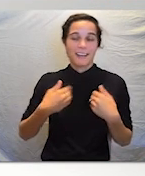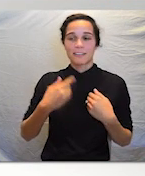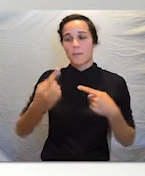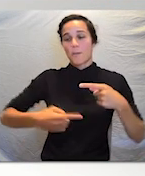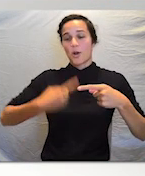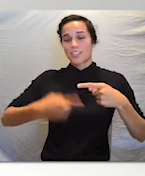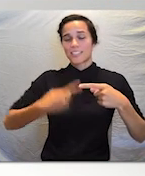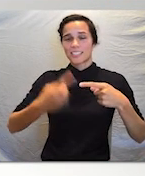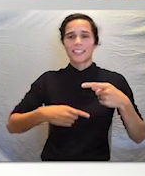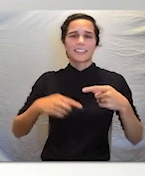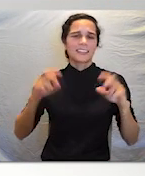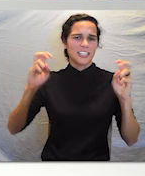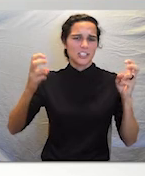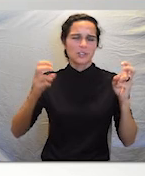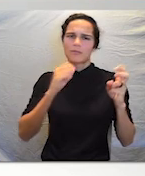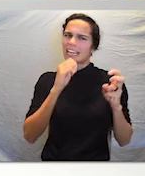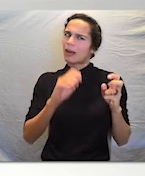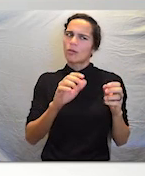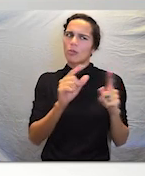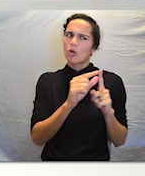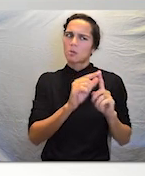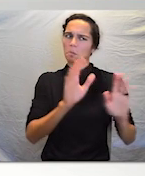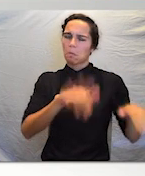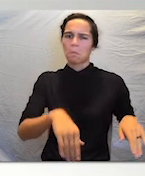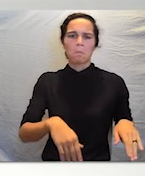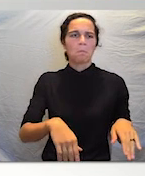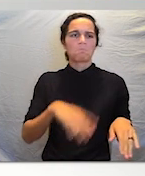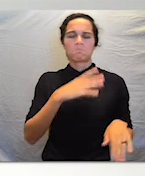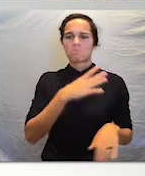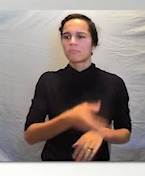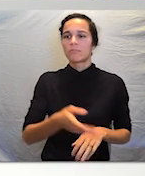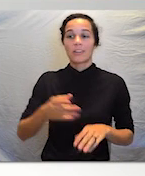with words, it's with numbers.